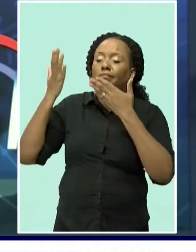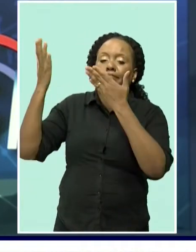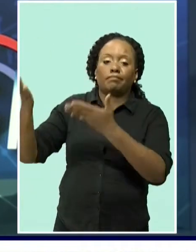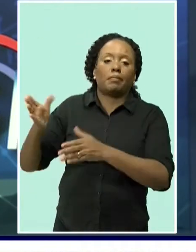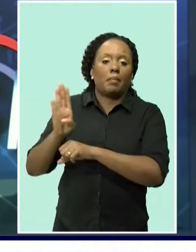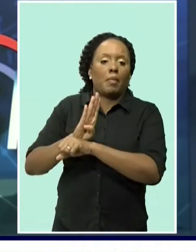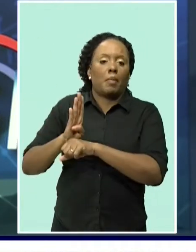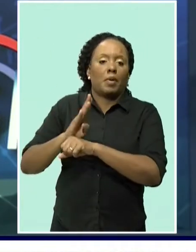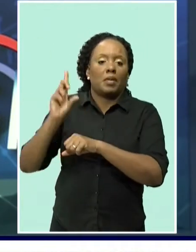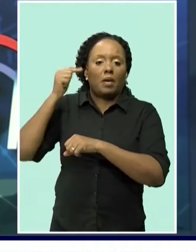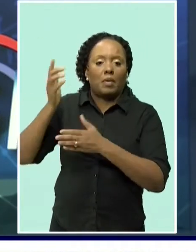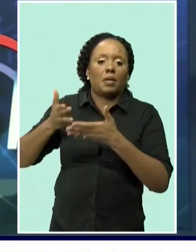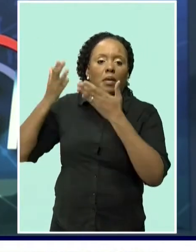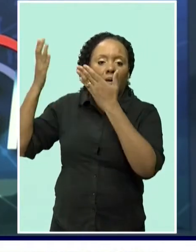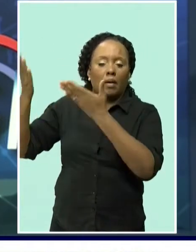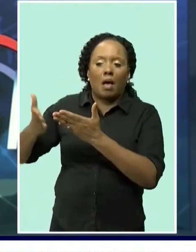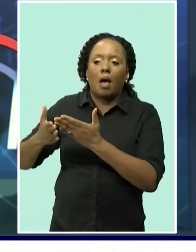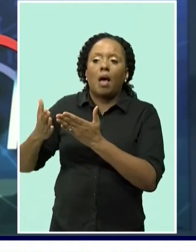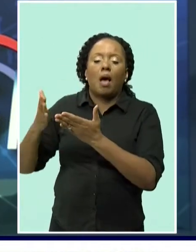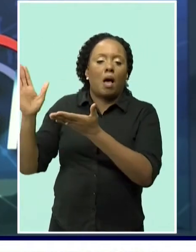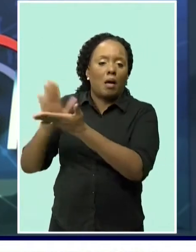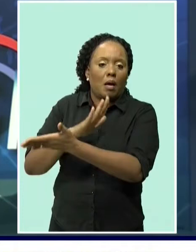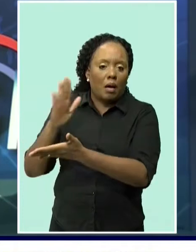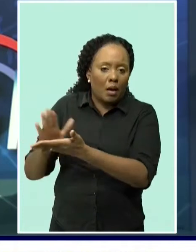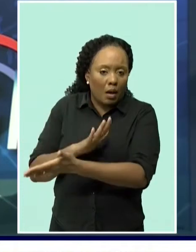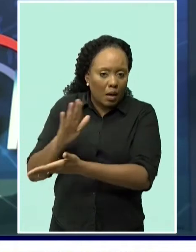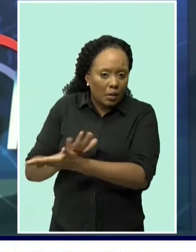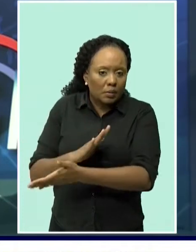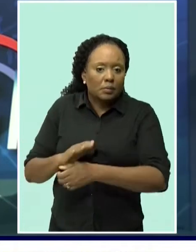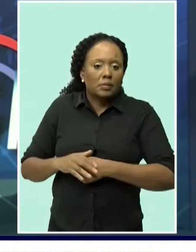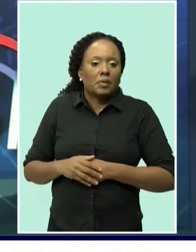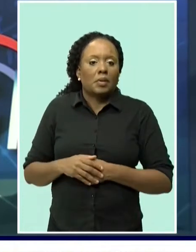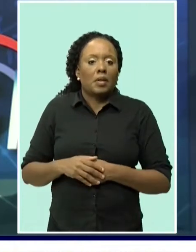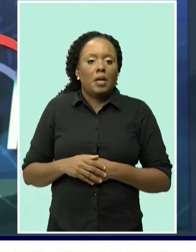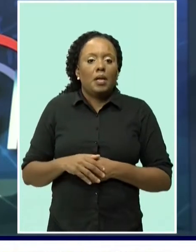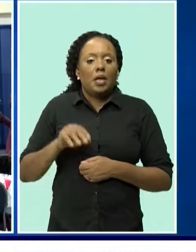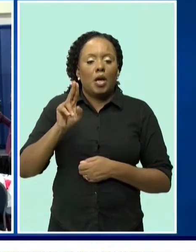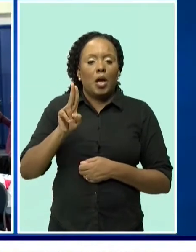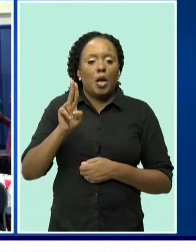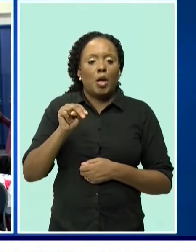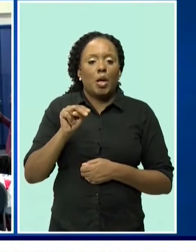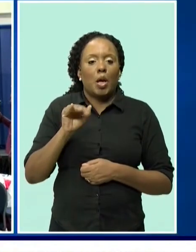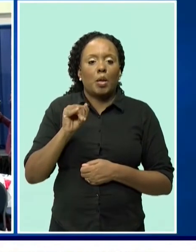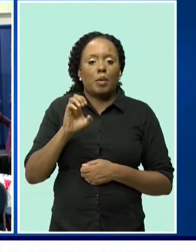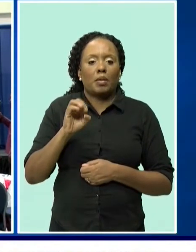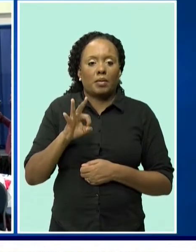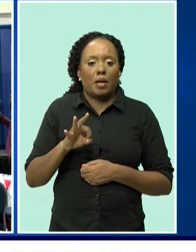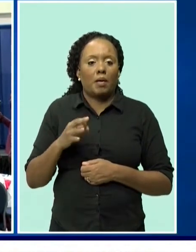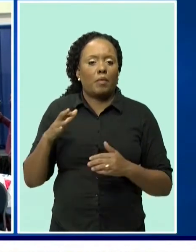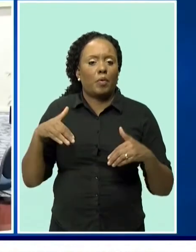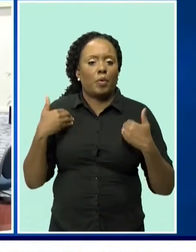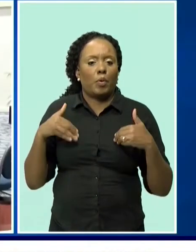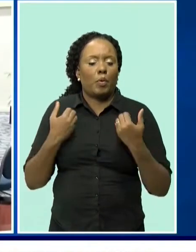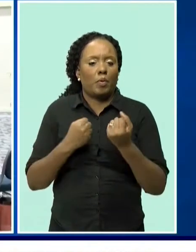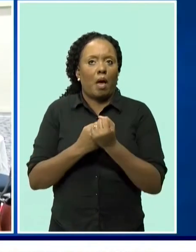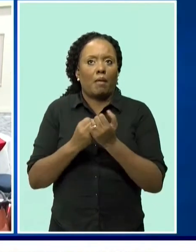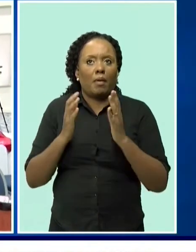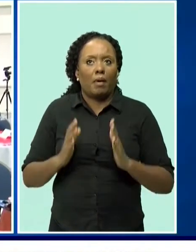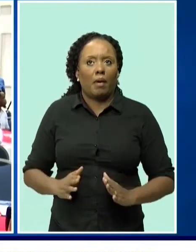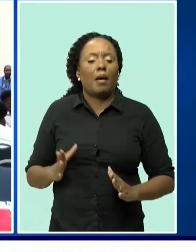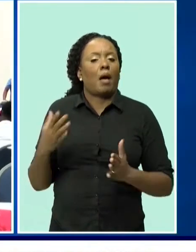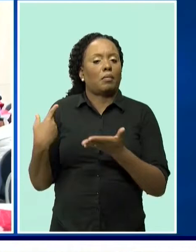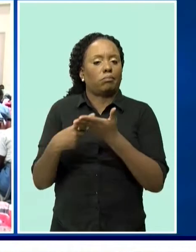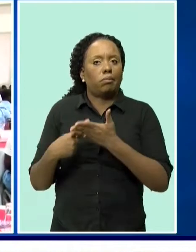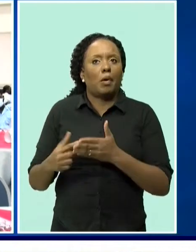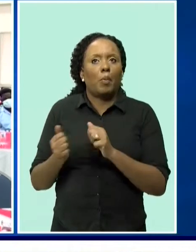change conference in Egypt. The revelation from UNICEF youth advocate for the Eastern Caribbean, Ashley Lashley, during a consultation with students in